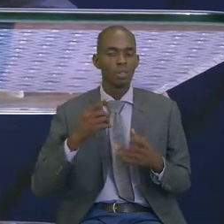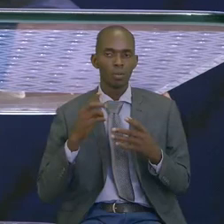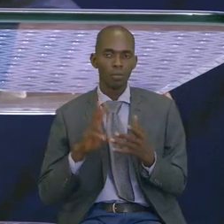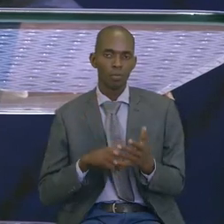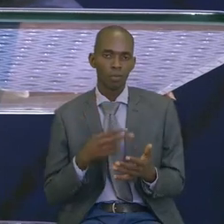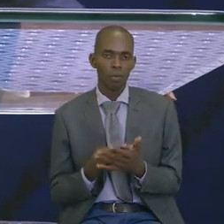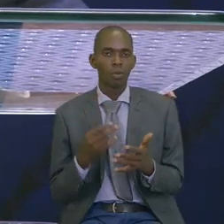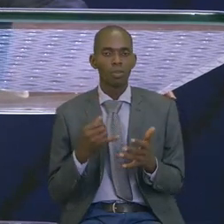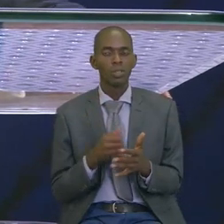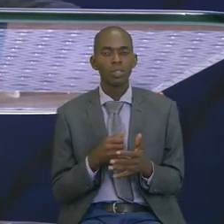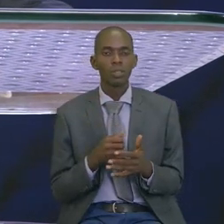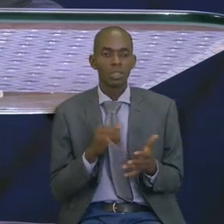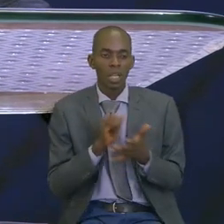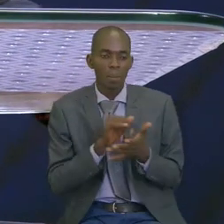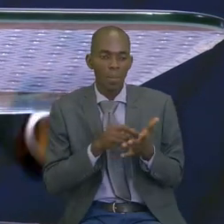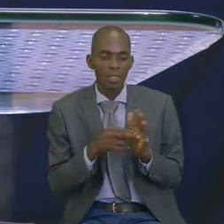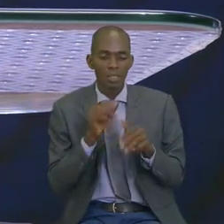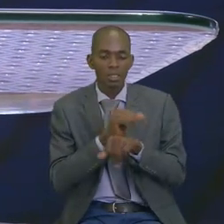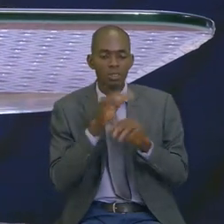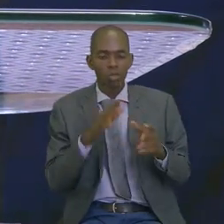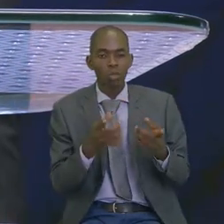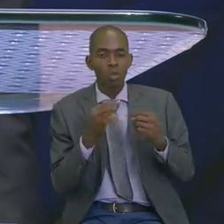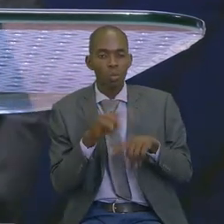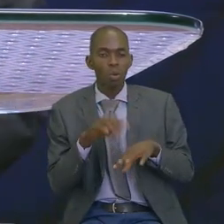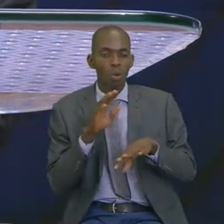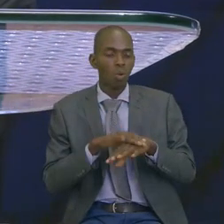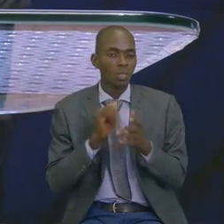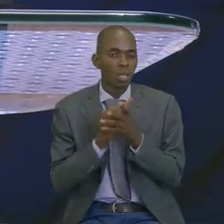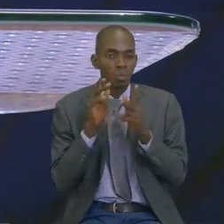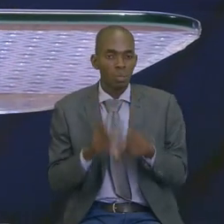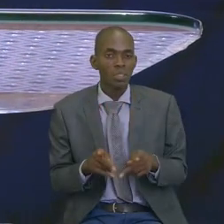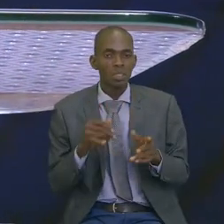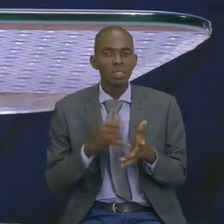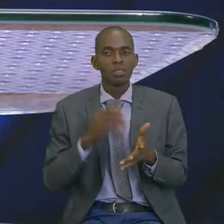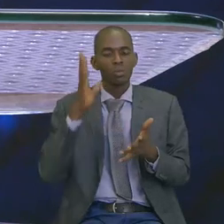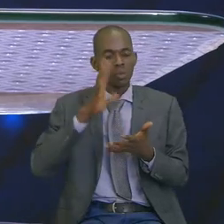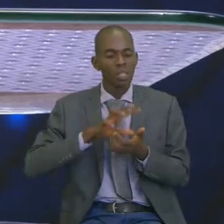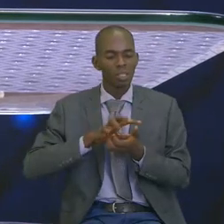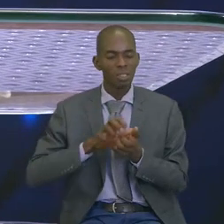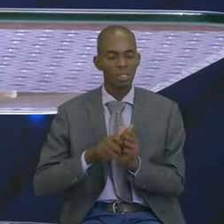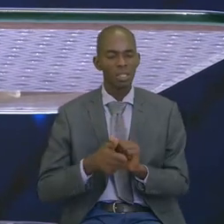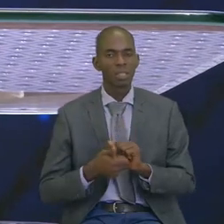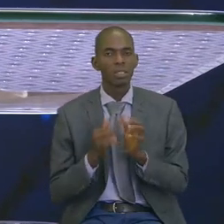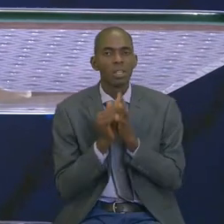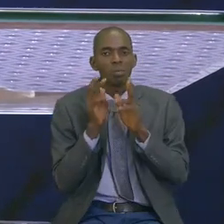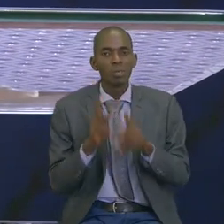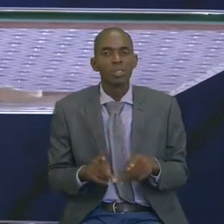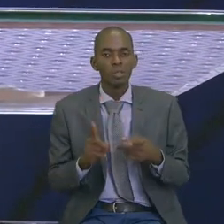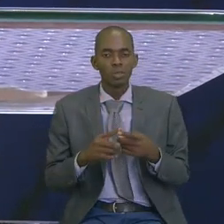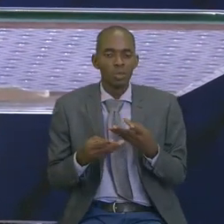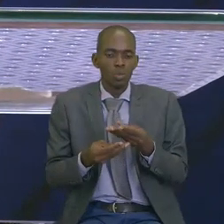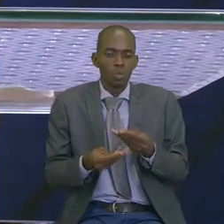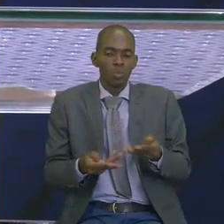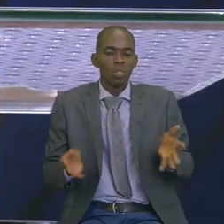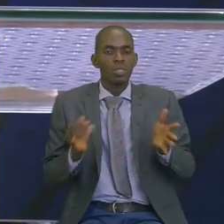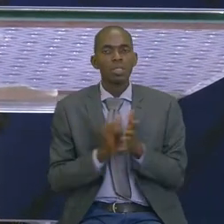is this stone, fall on him, it will grind him to powder. That's talking of the judgment that